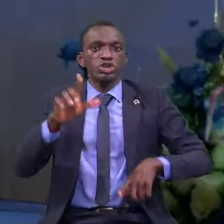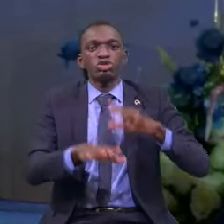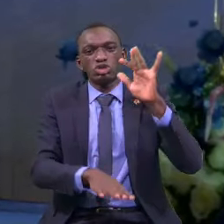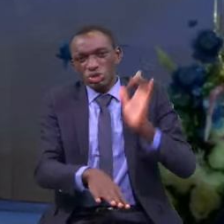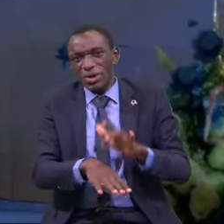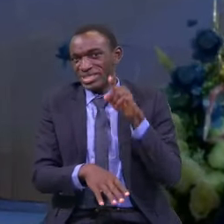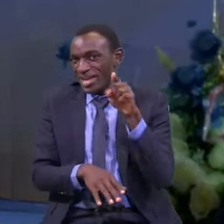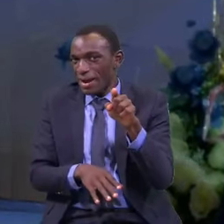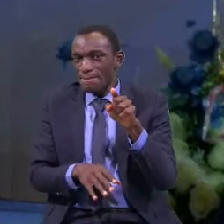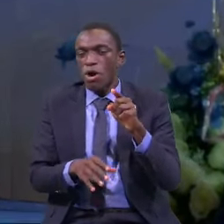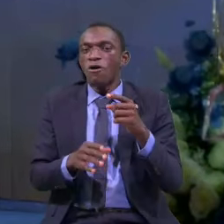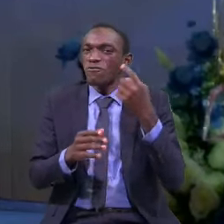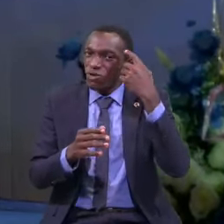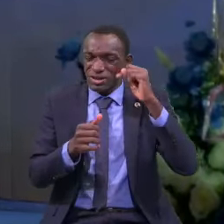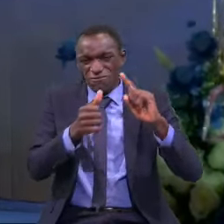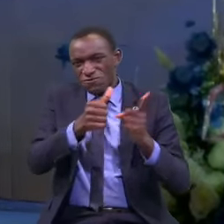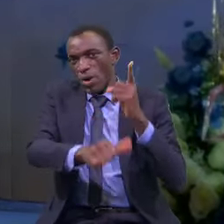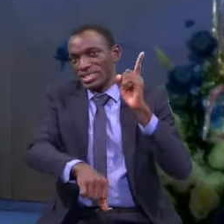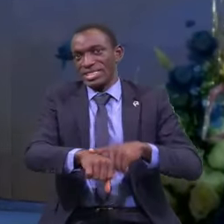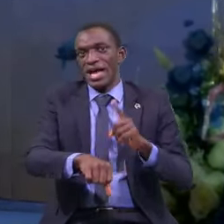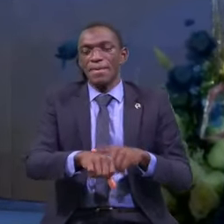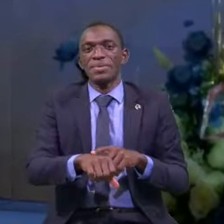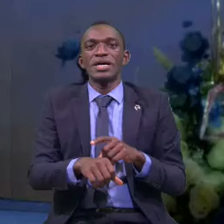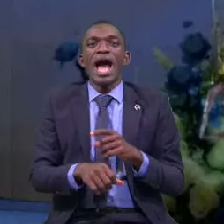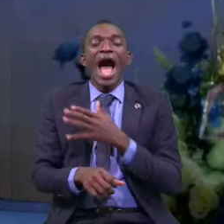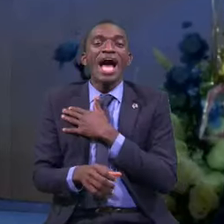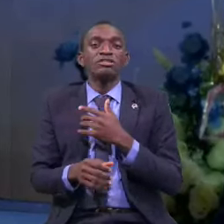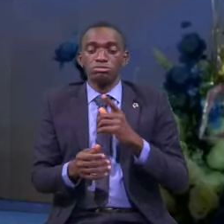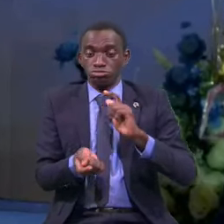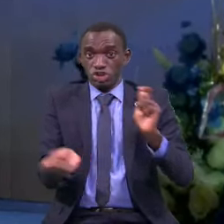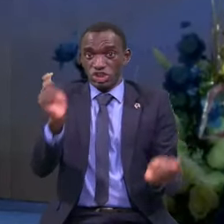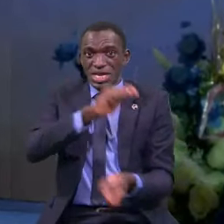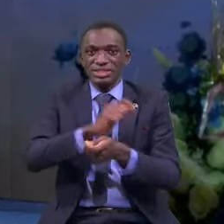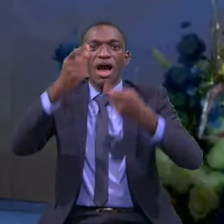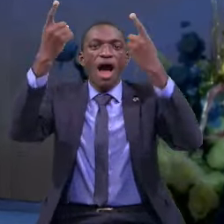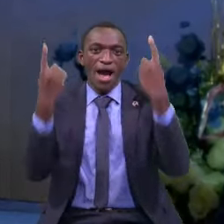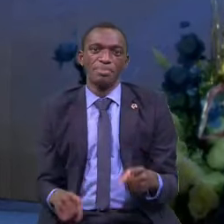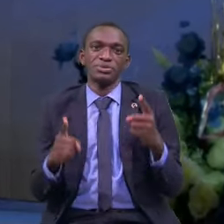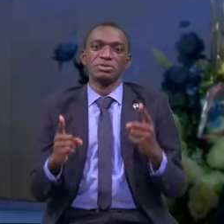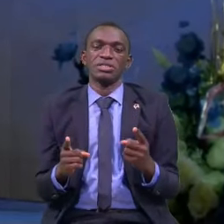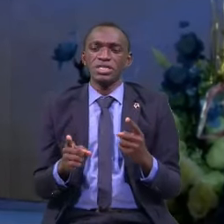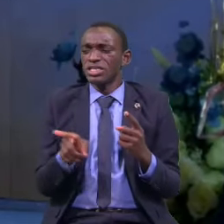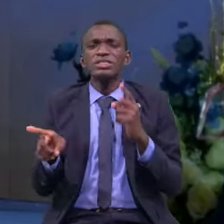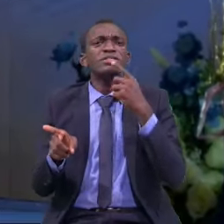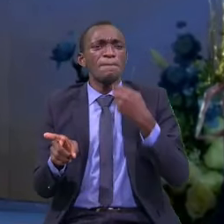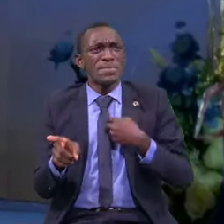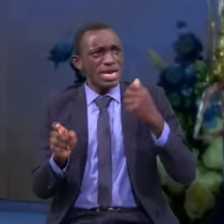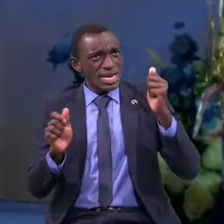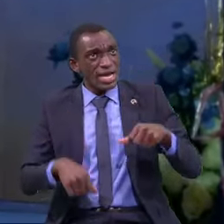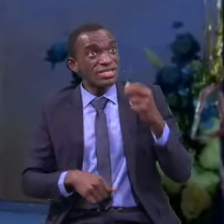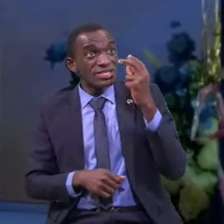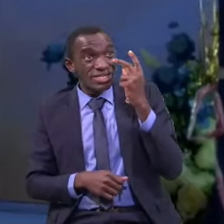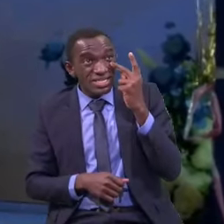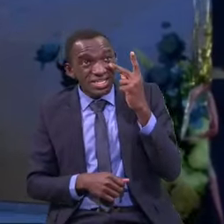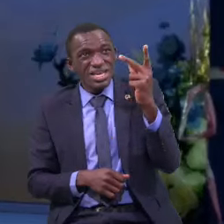time. A change happened. I can see, but not